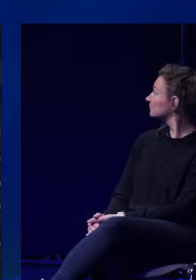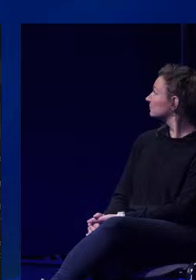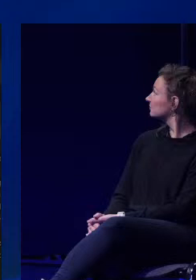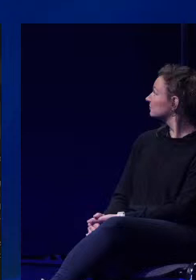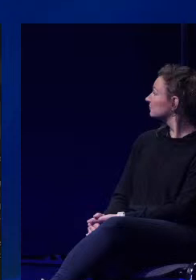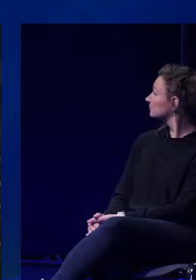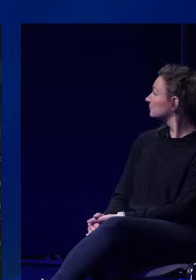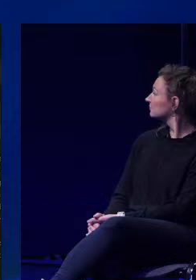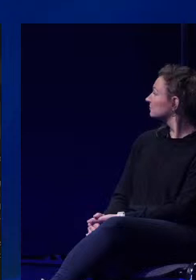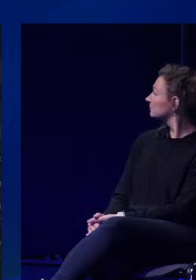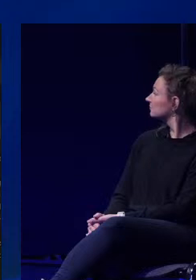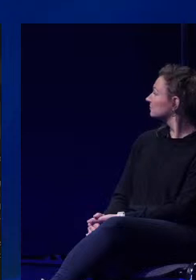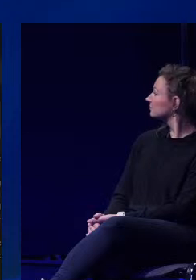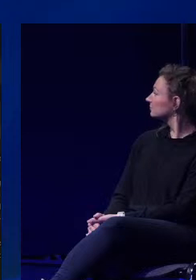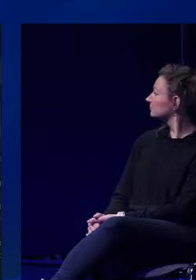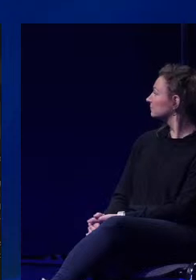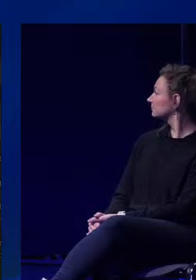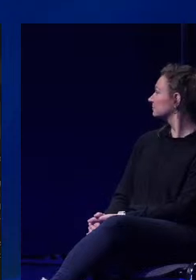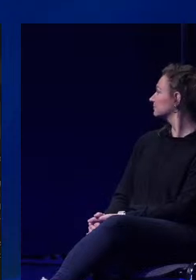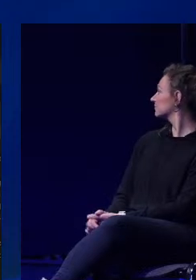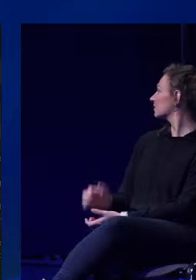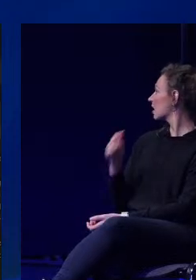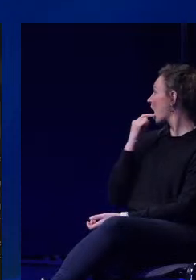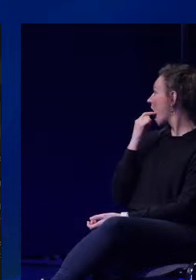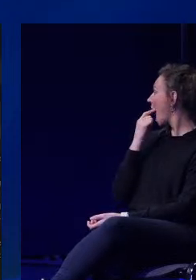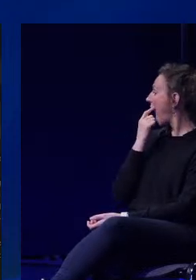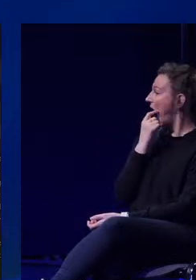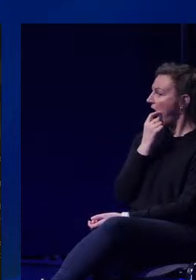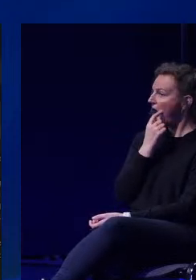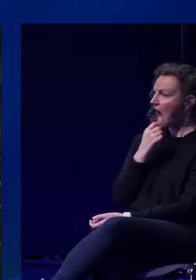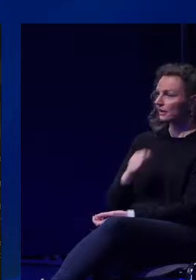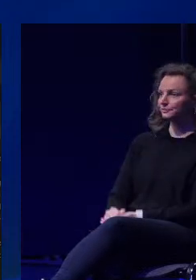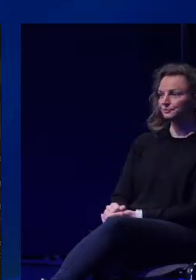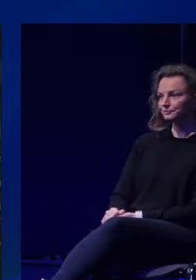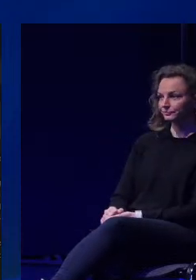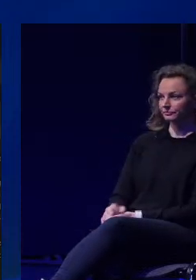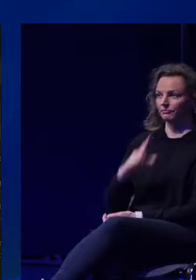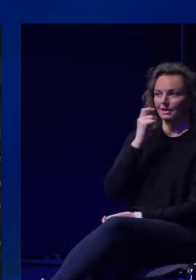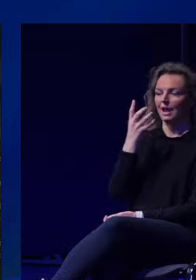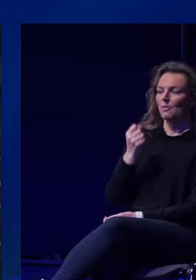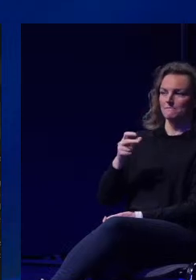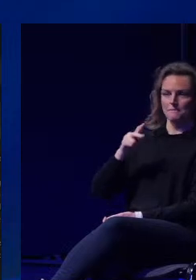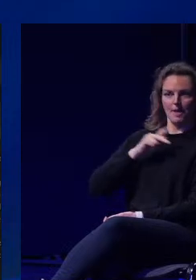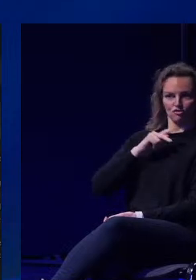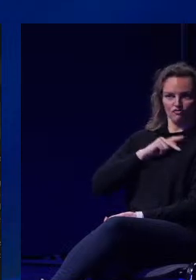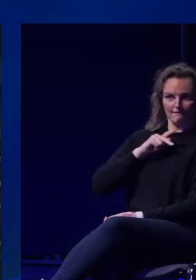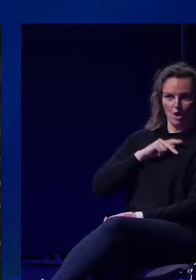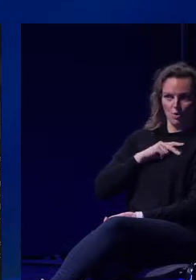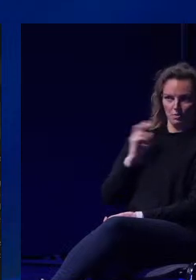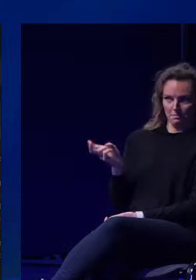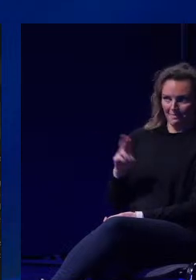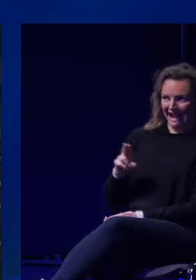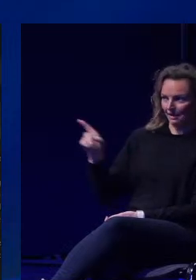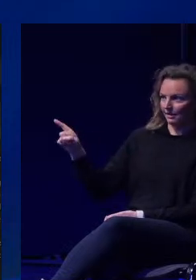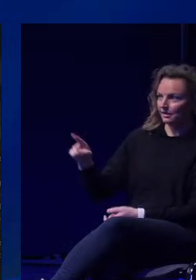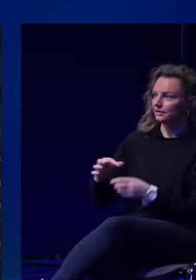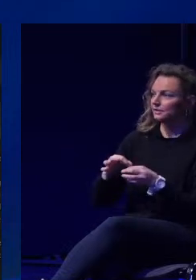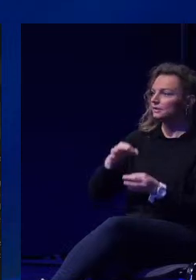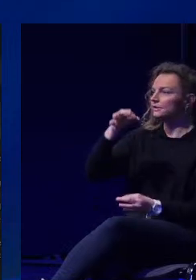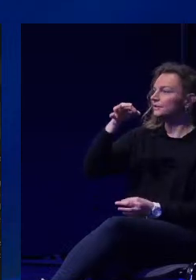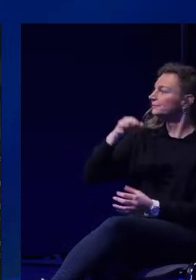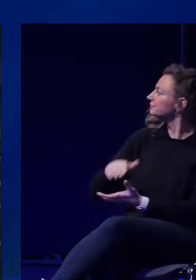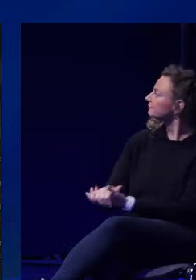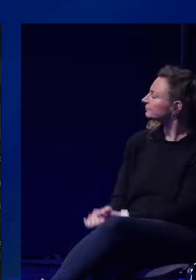you. I don't think you have to hold it. If you want to turn that back on, that mic here. Yeah, okay. Okay. In stereo.